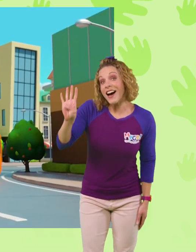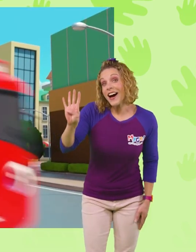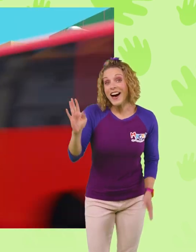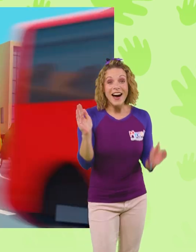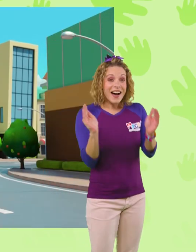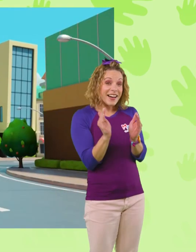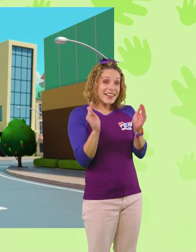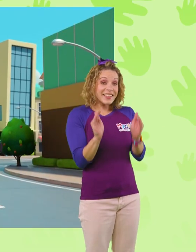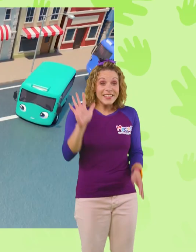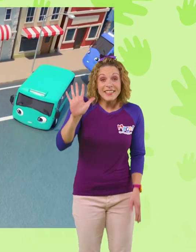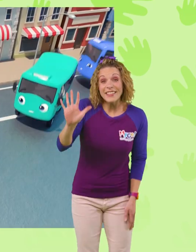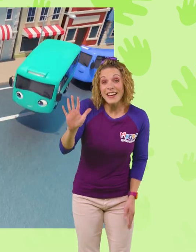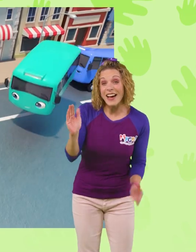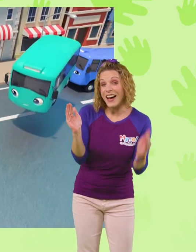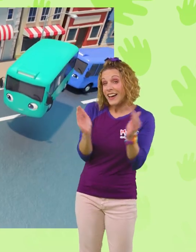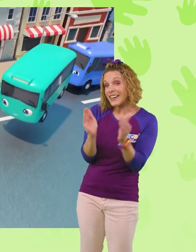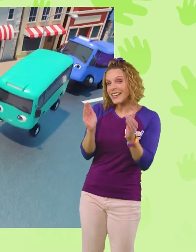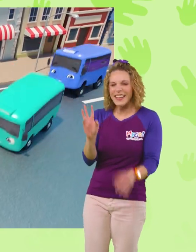1 little, 2 little, 3 little buses.